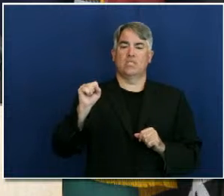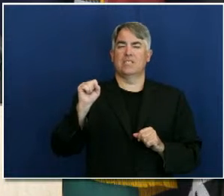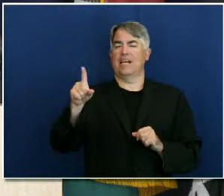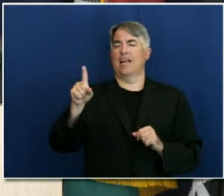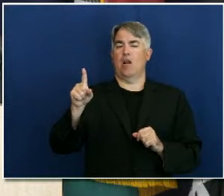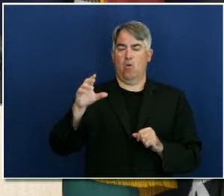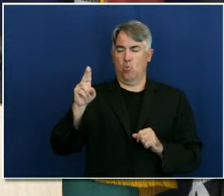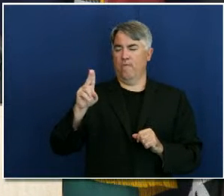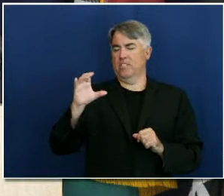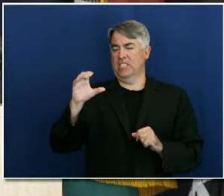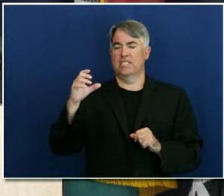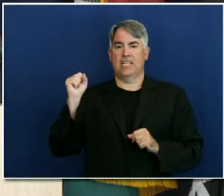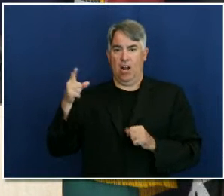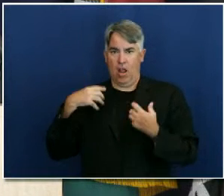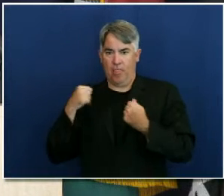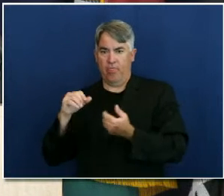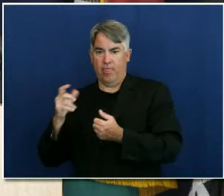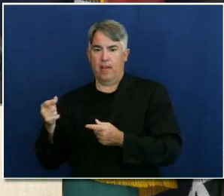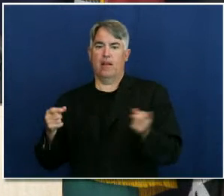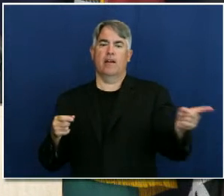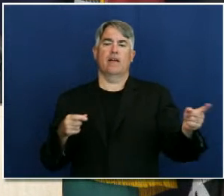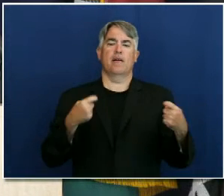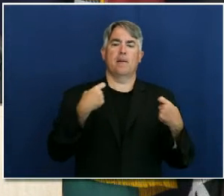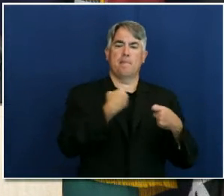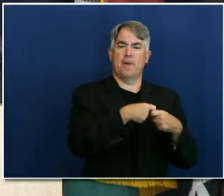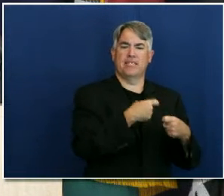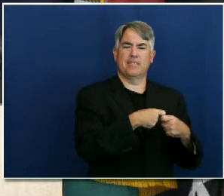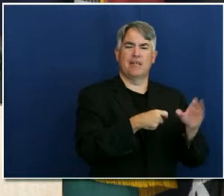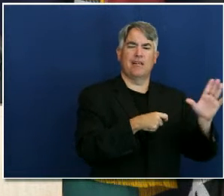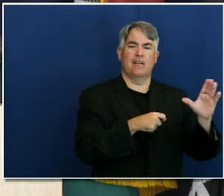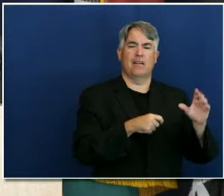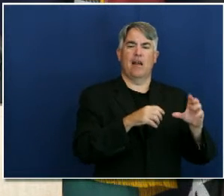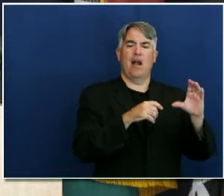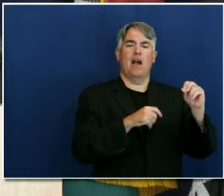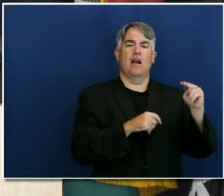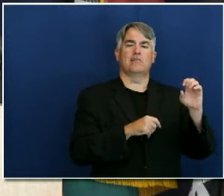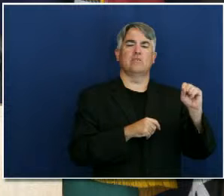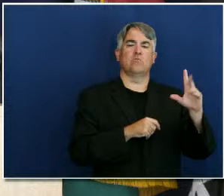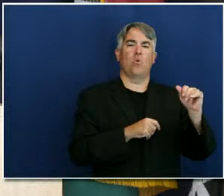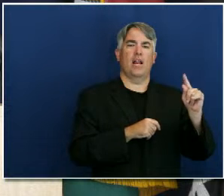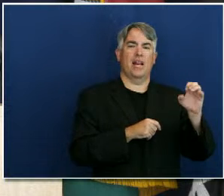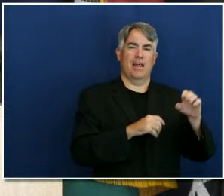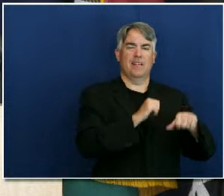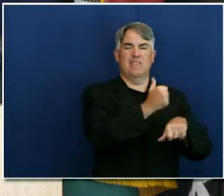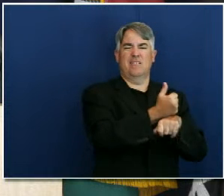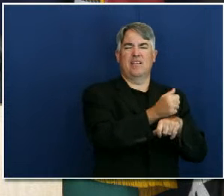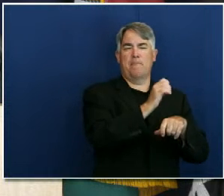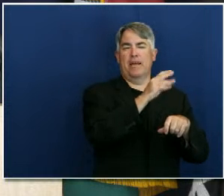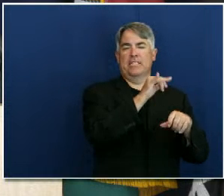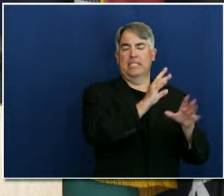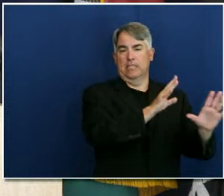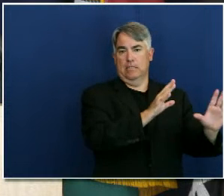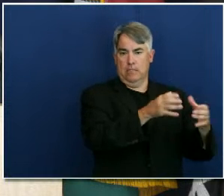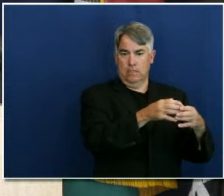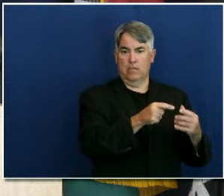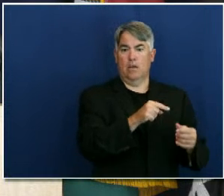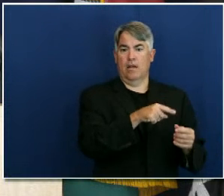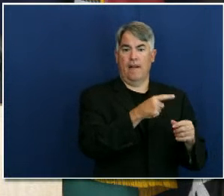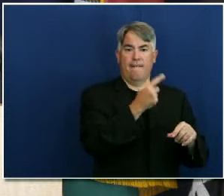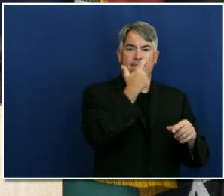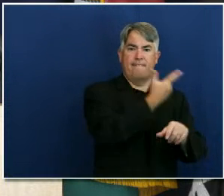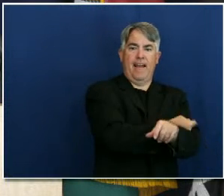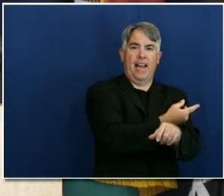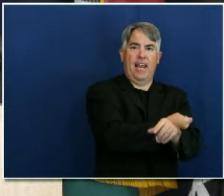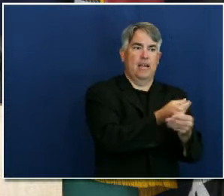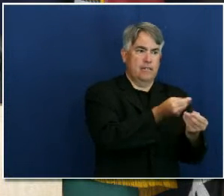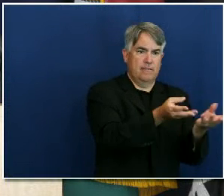to vaccinate maquiladora workers from American-owned companies in Tijuana. And this is a very unique operation because they are